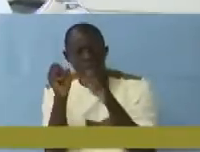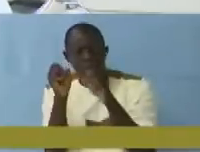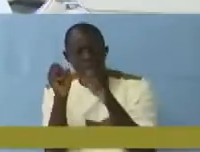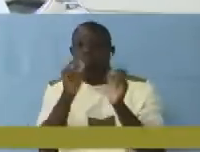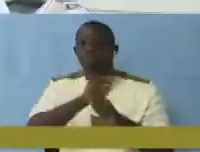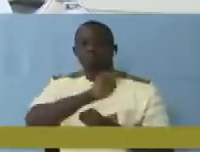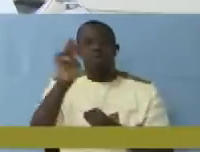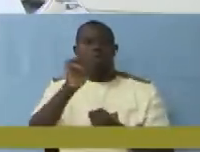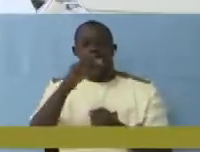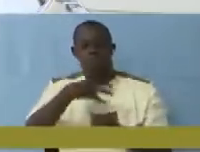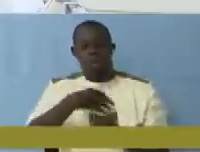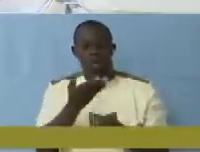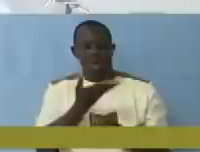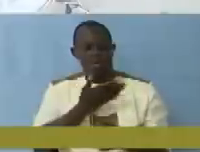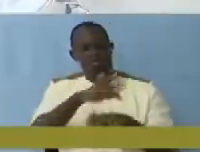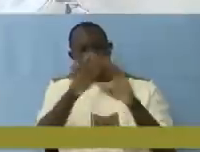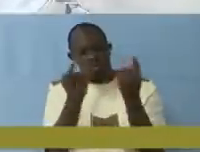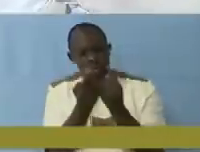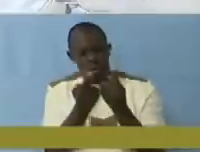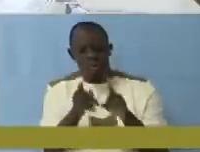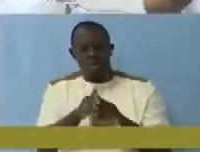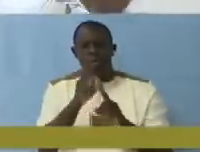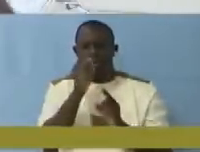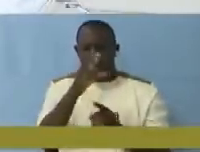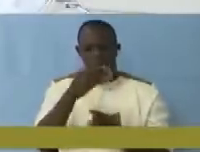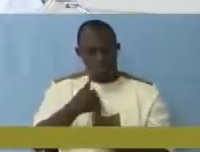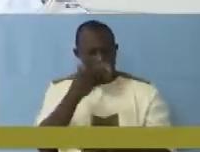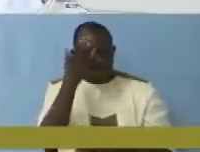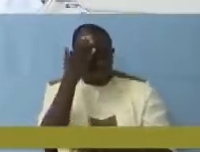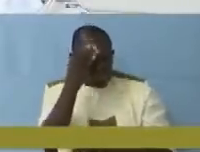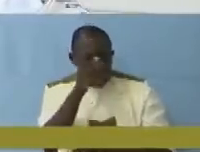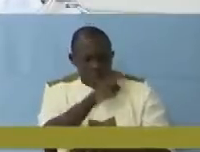CE, or I want to know what is in this department. Most